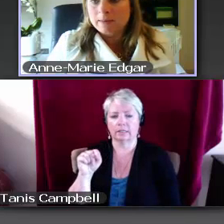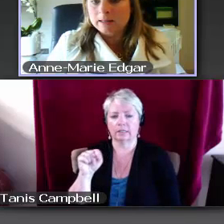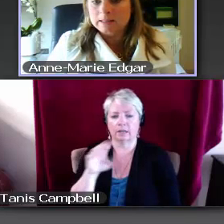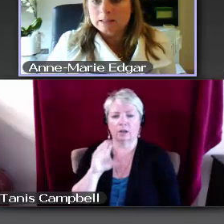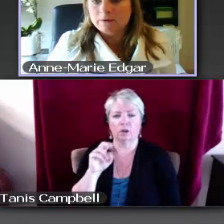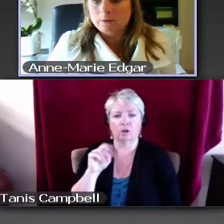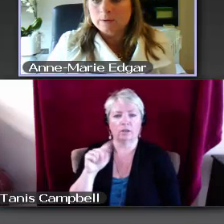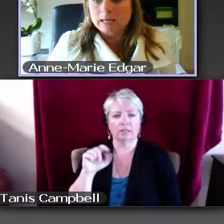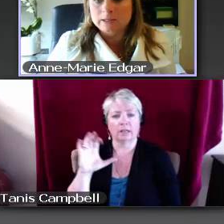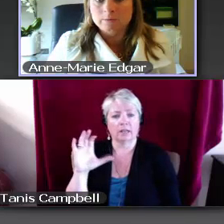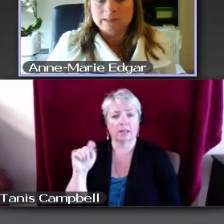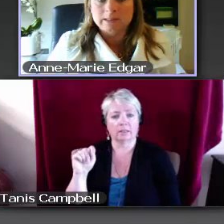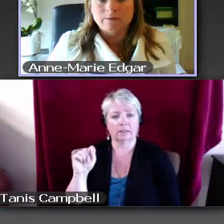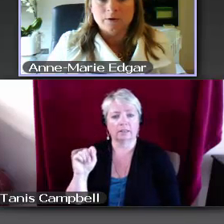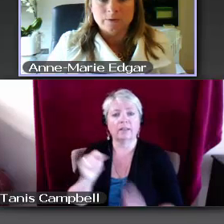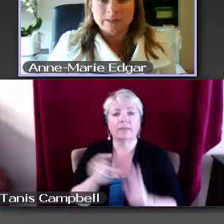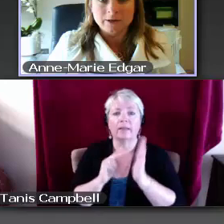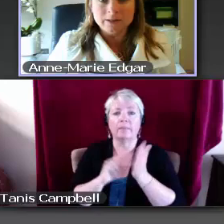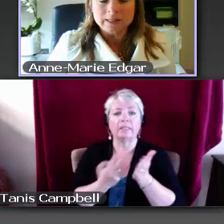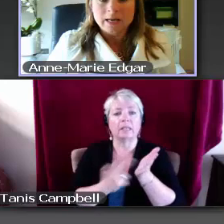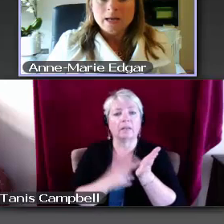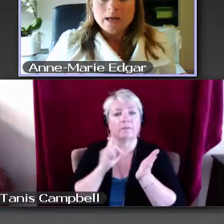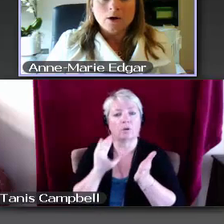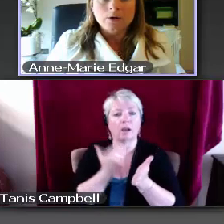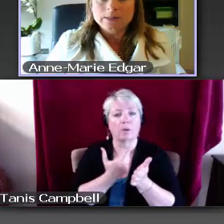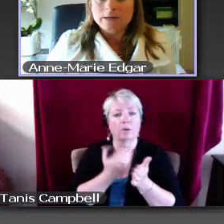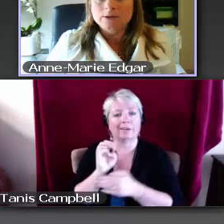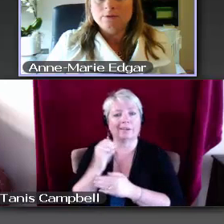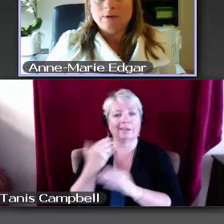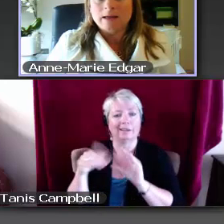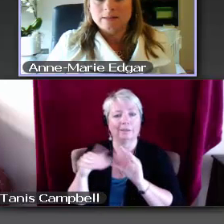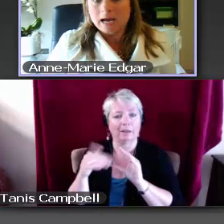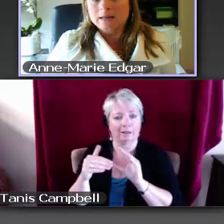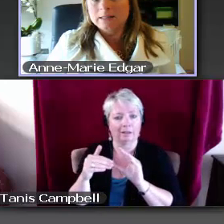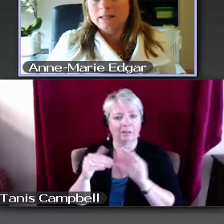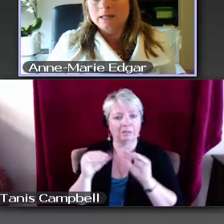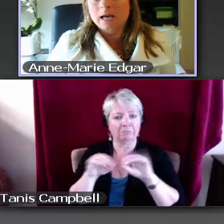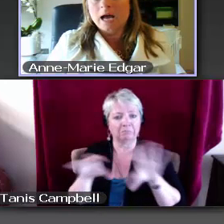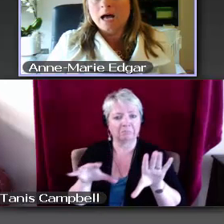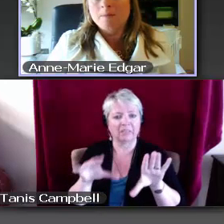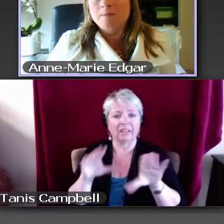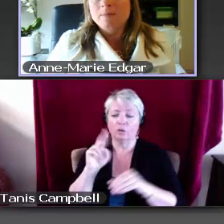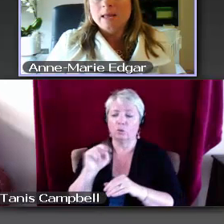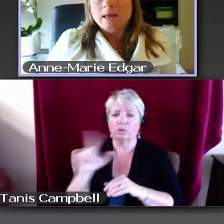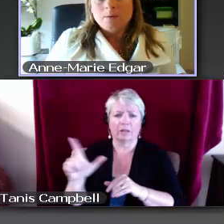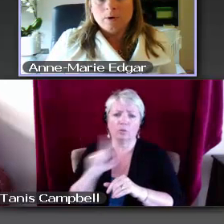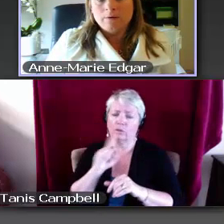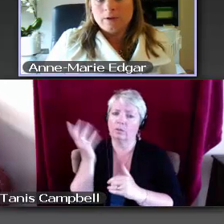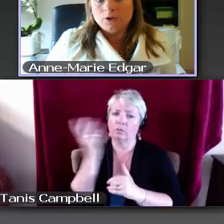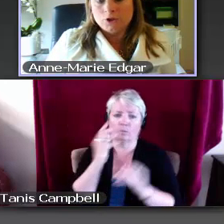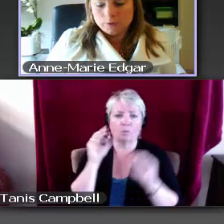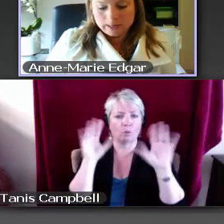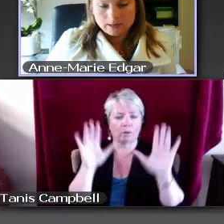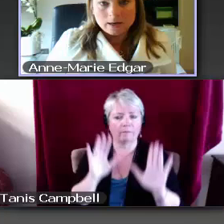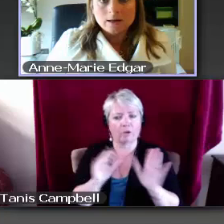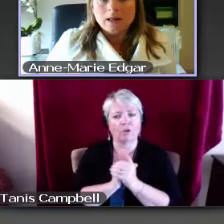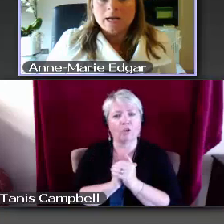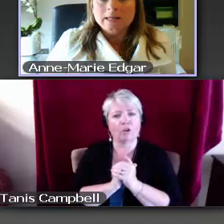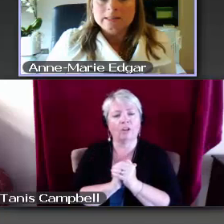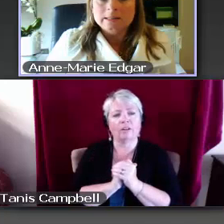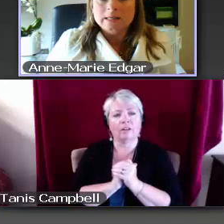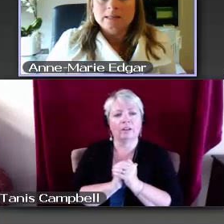to our email list if you would like to receive our newsletters. Our newsletters are fantastic. We're